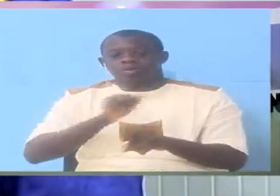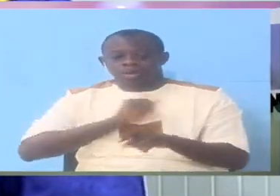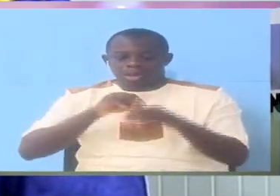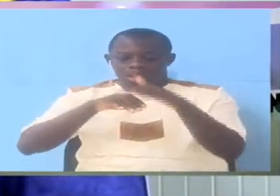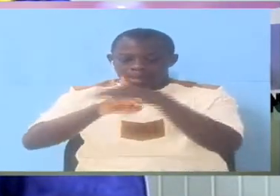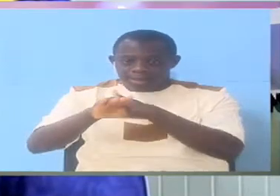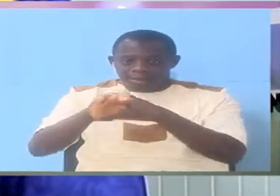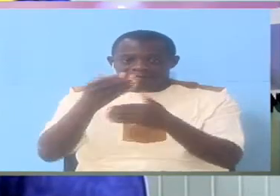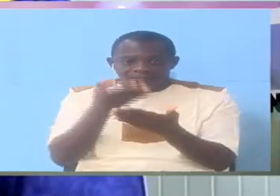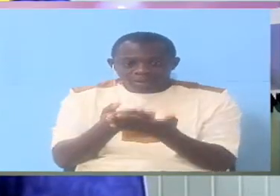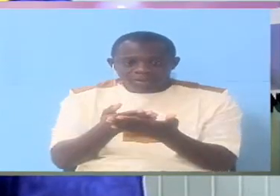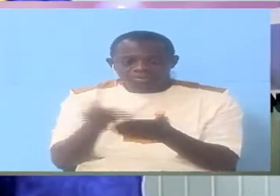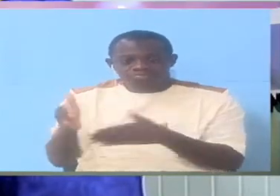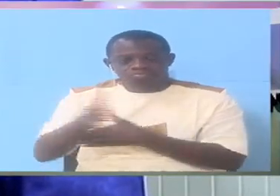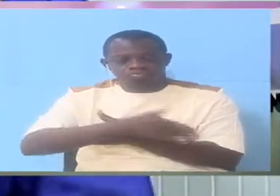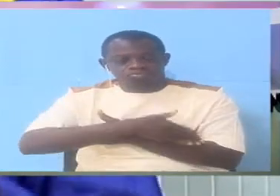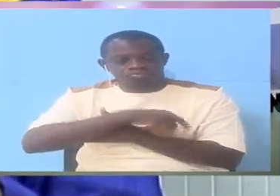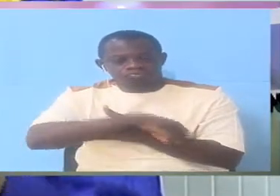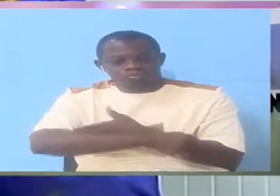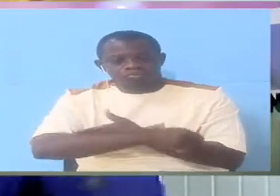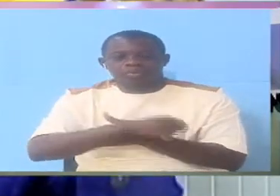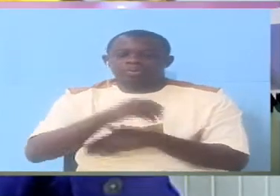got inside there, the gate was closed.